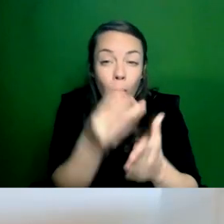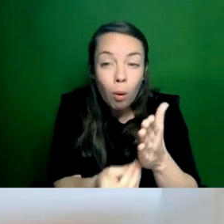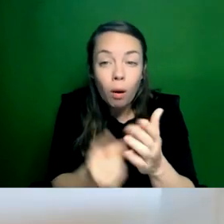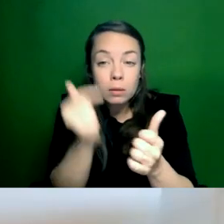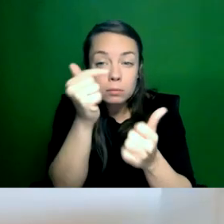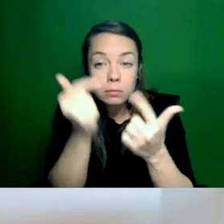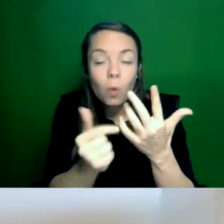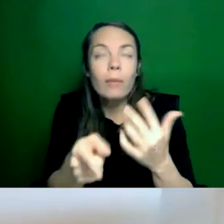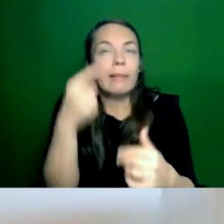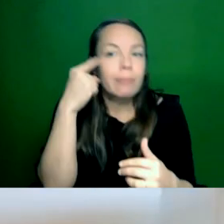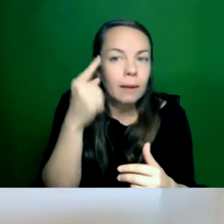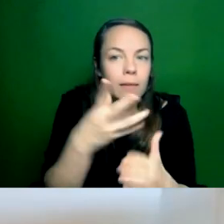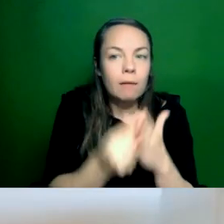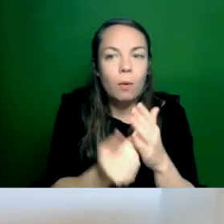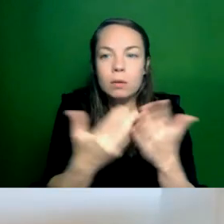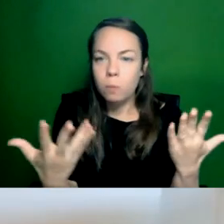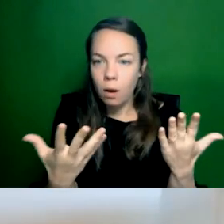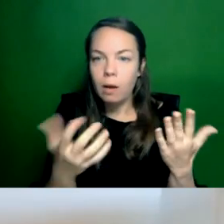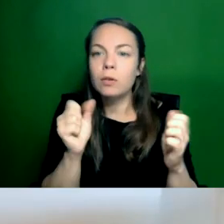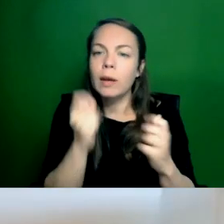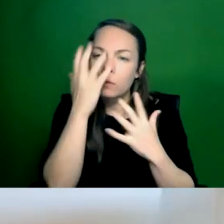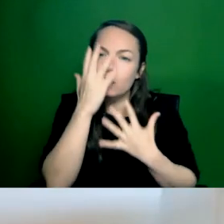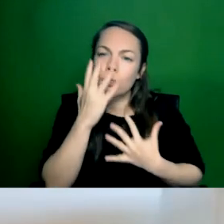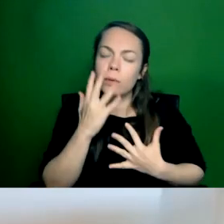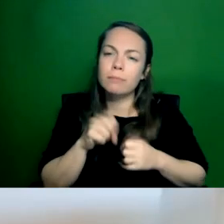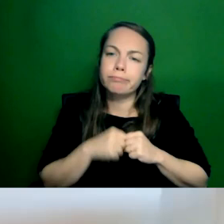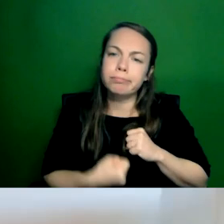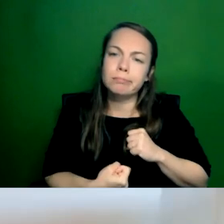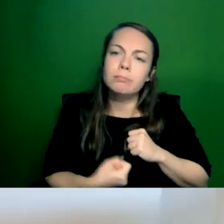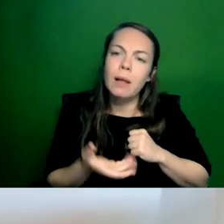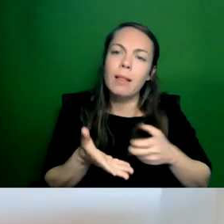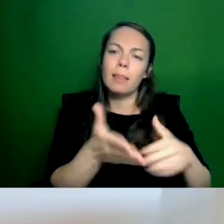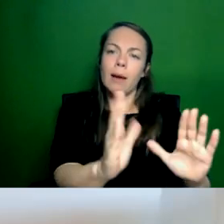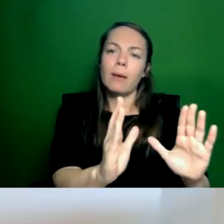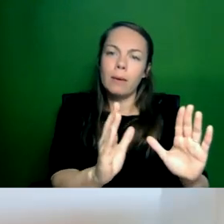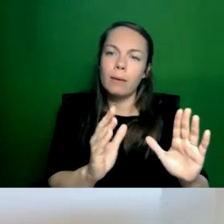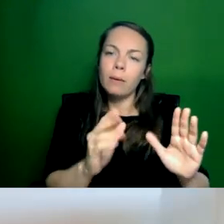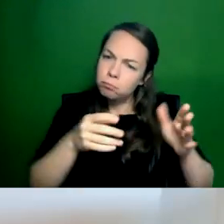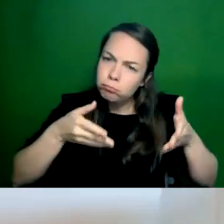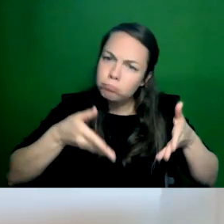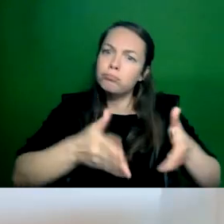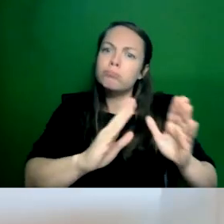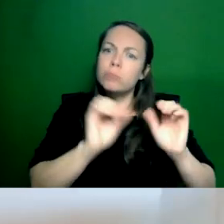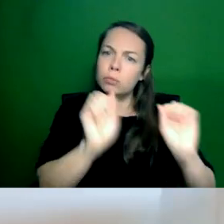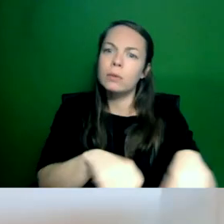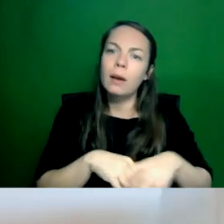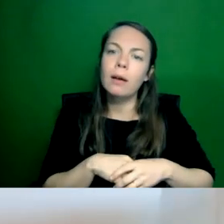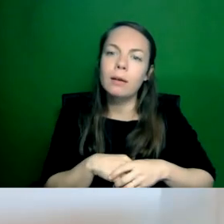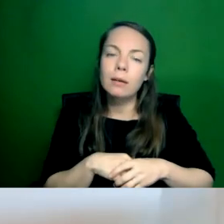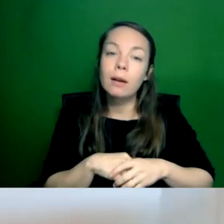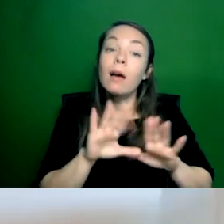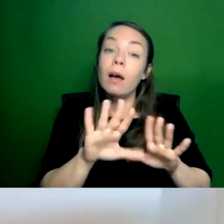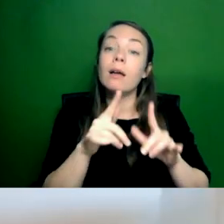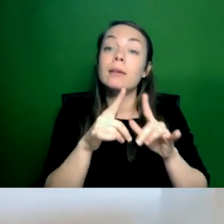they've lost, and help them grieve that and give them that permission to be something else, but also say,